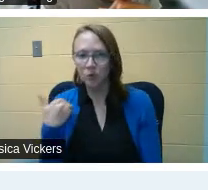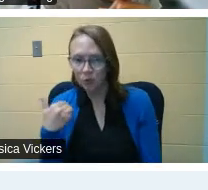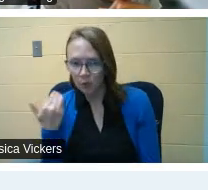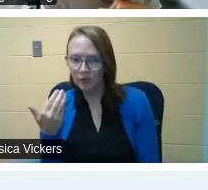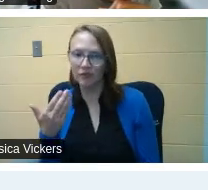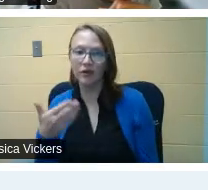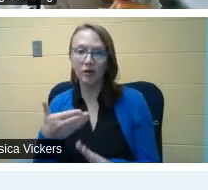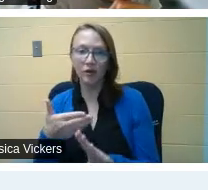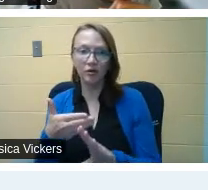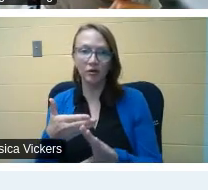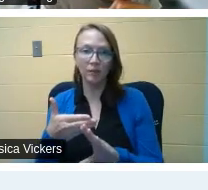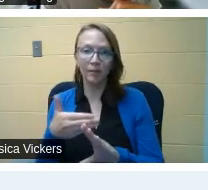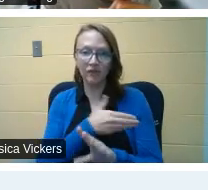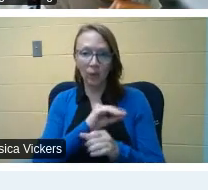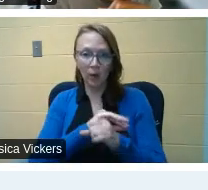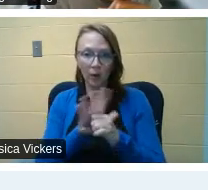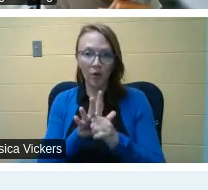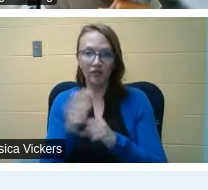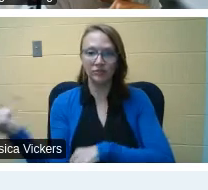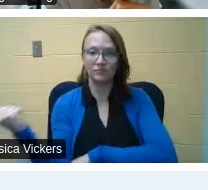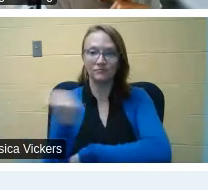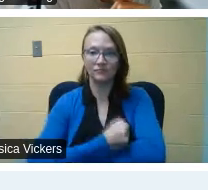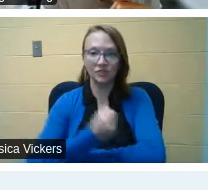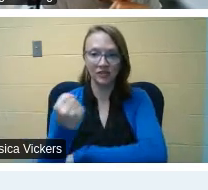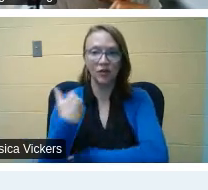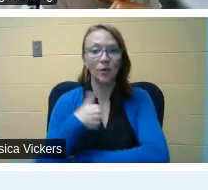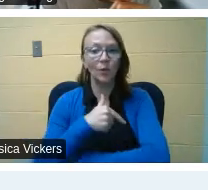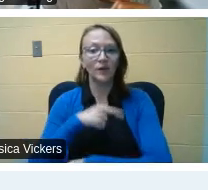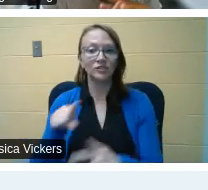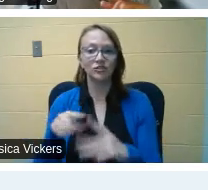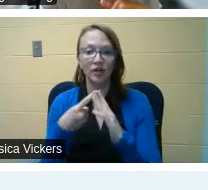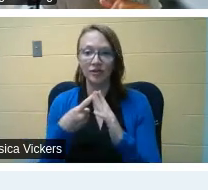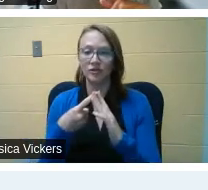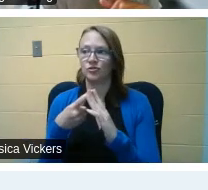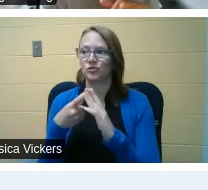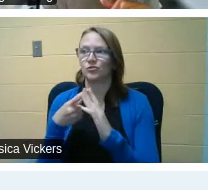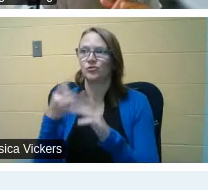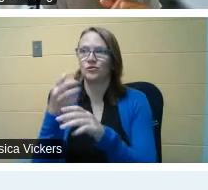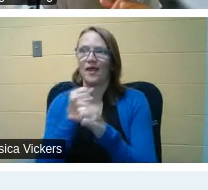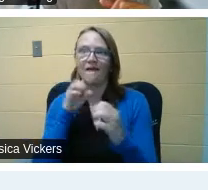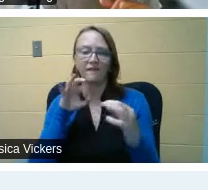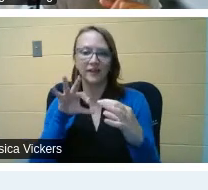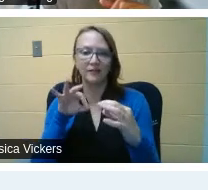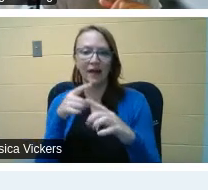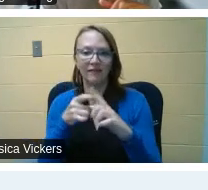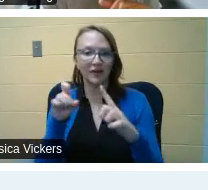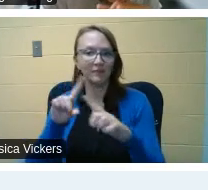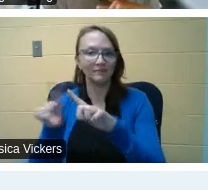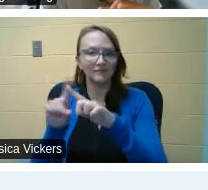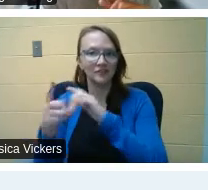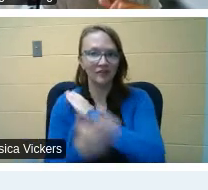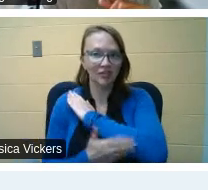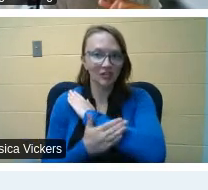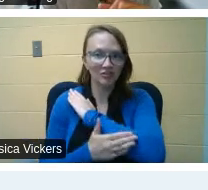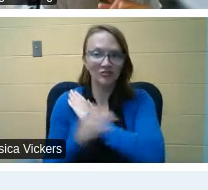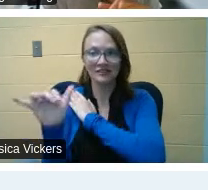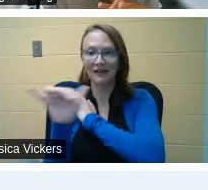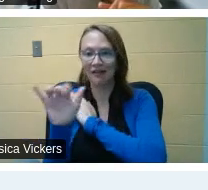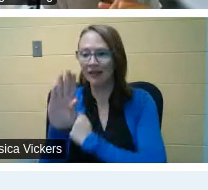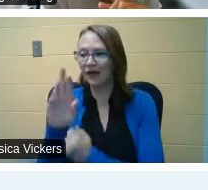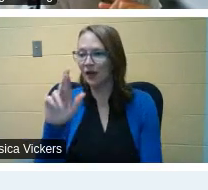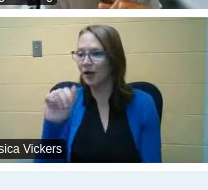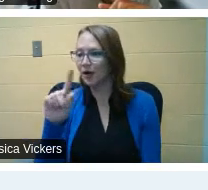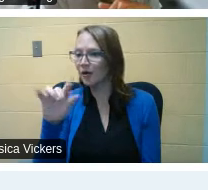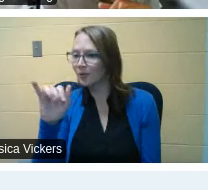in 2020, we started to hear from our global partners in countries like Brazil, where I'm from, and India and South